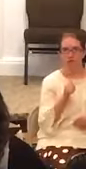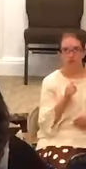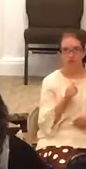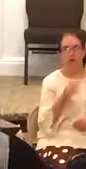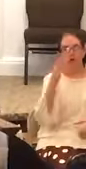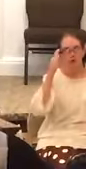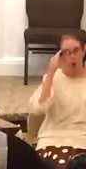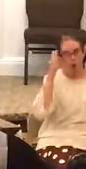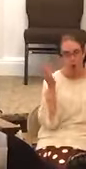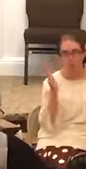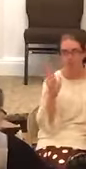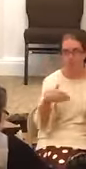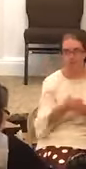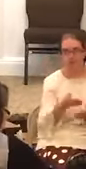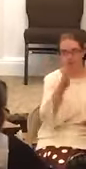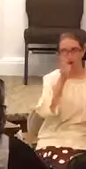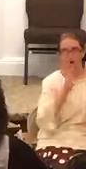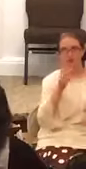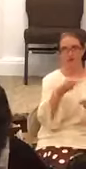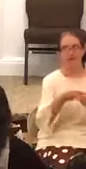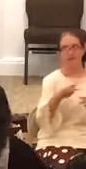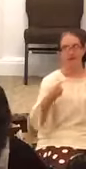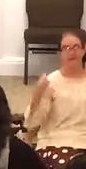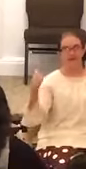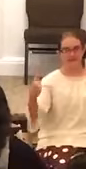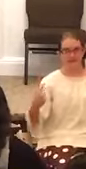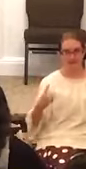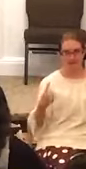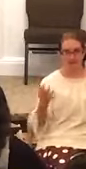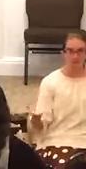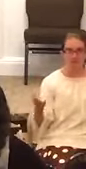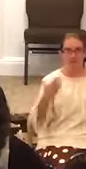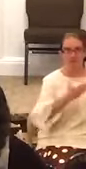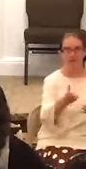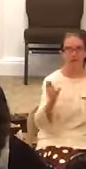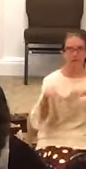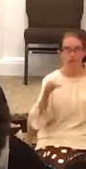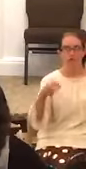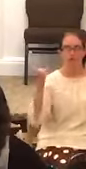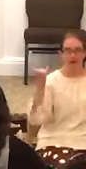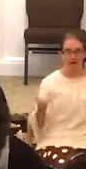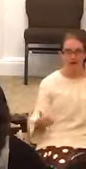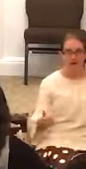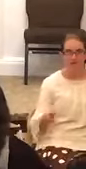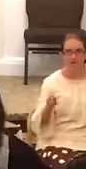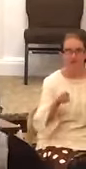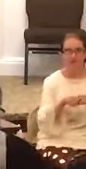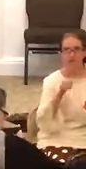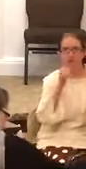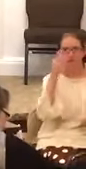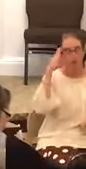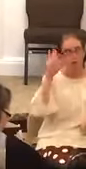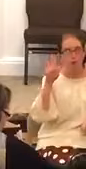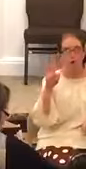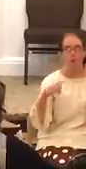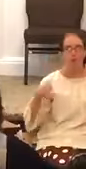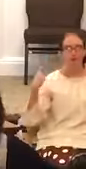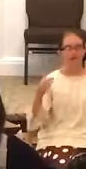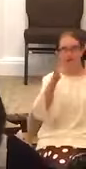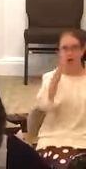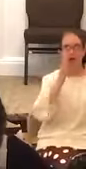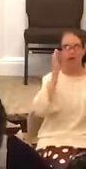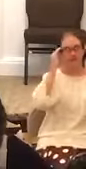and we don't really know all that God has classified as sin. Amen. There may be things that we do today that we still don't know that they're sin, and God